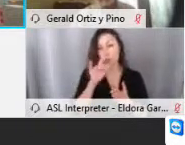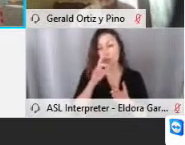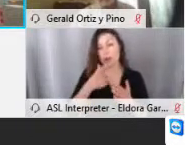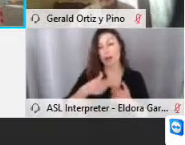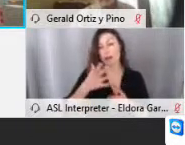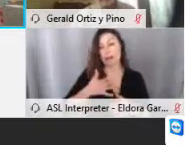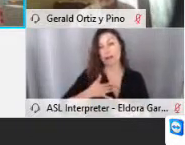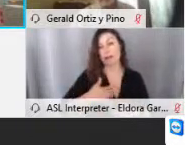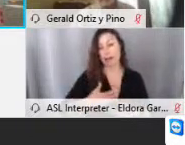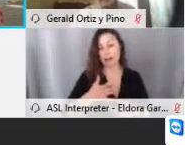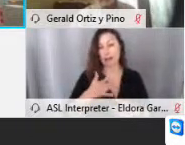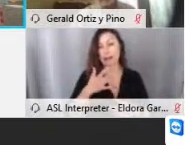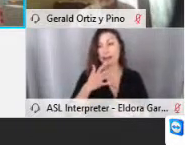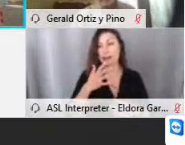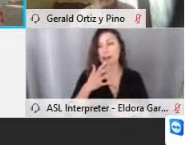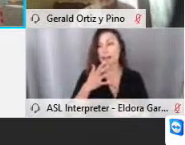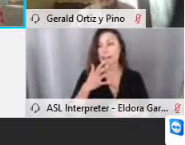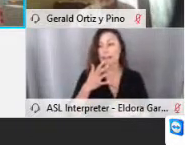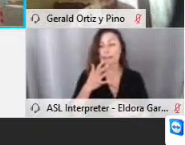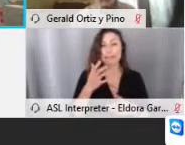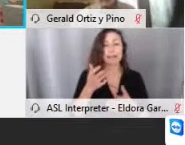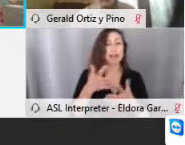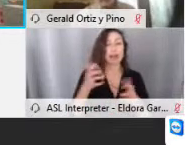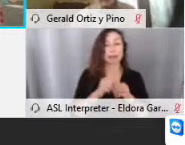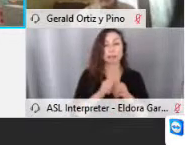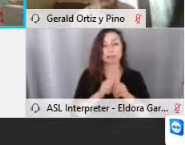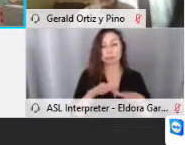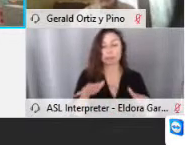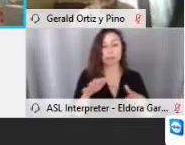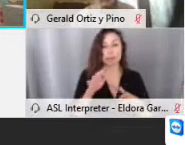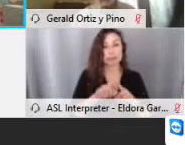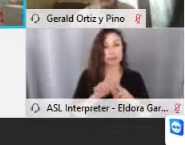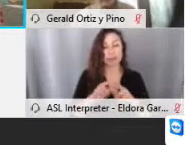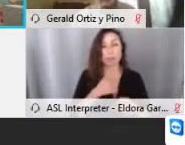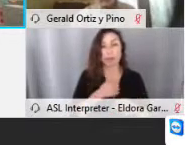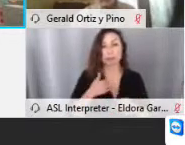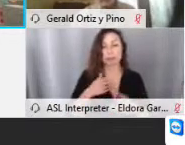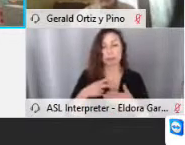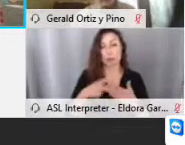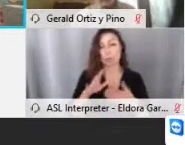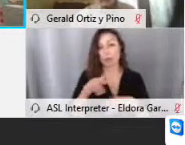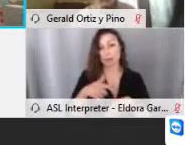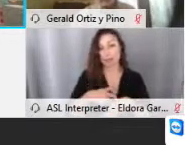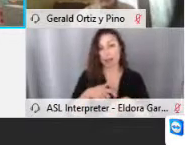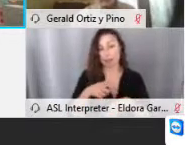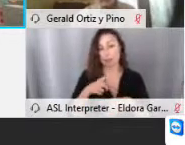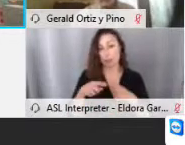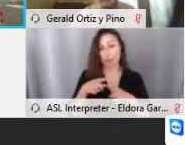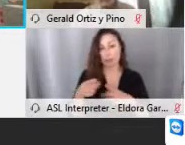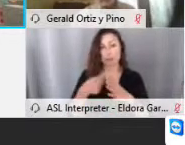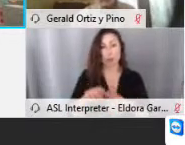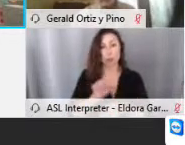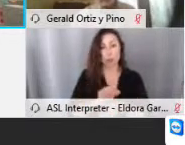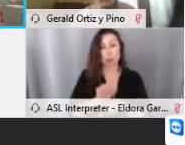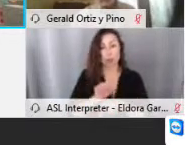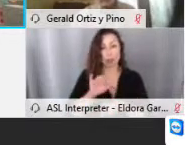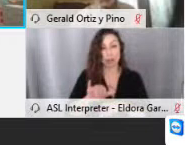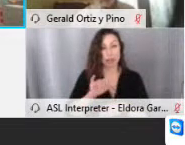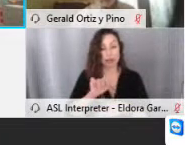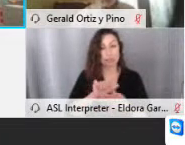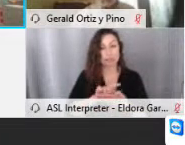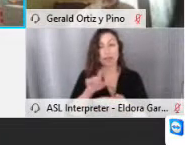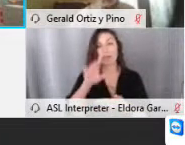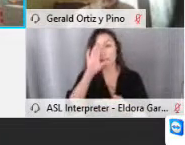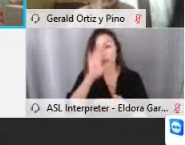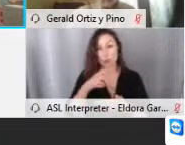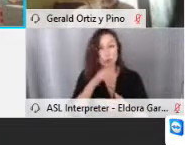high likelihood of exponential growth in membership programs by the time they were working on this legislation. They knew that we would